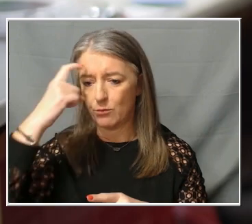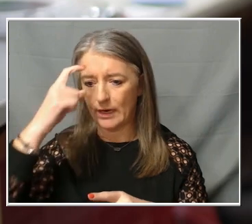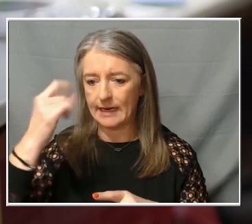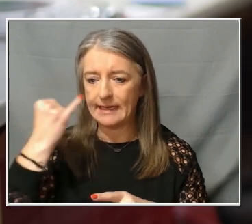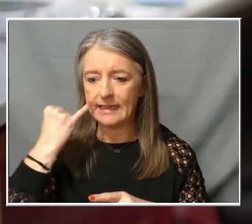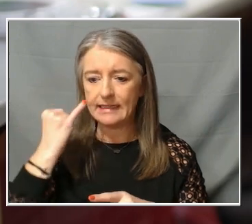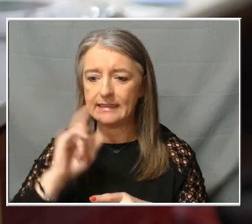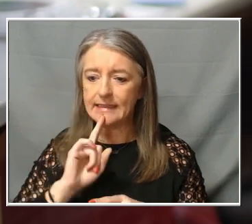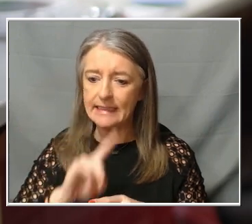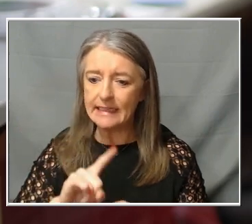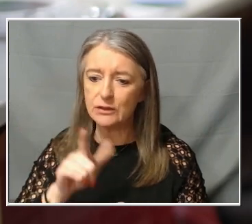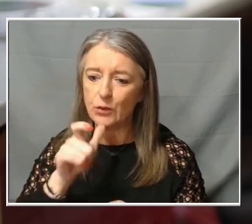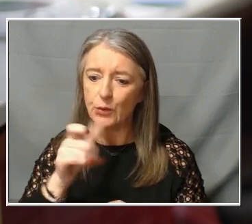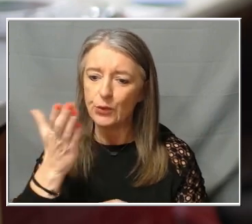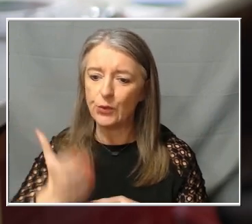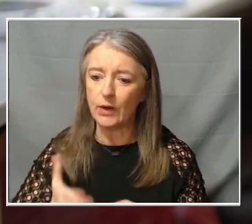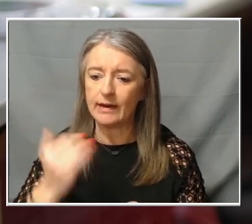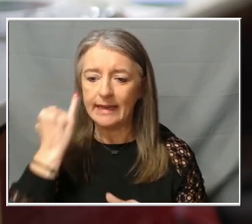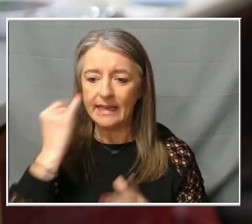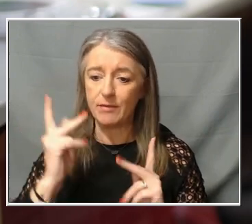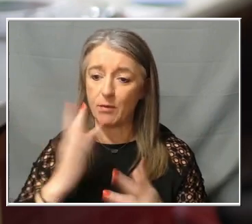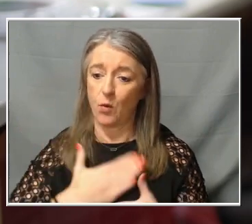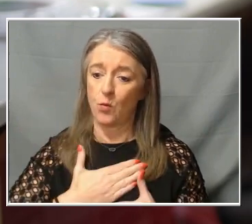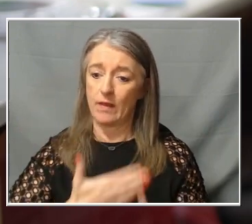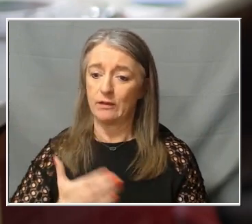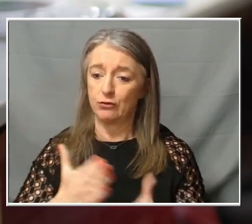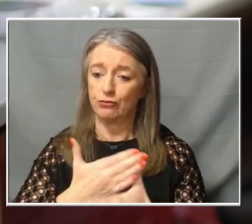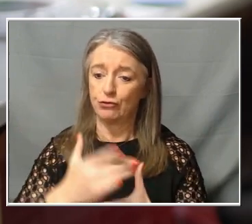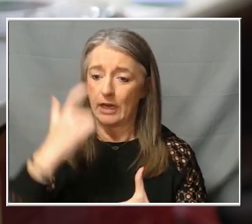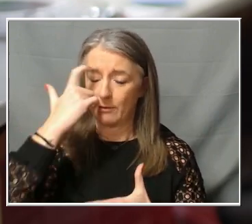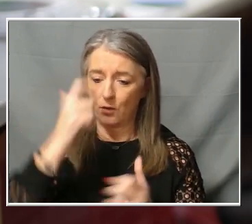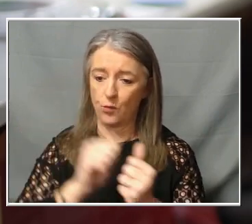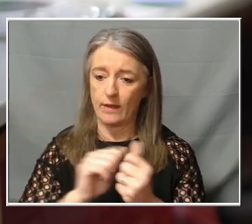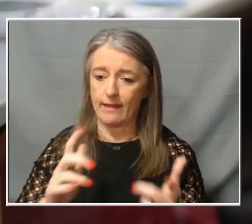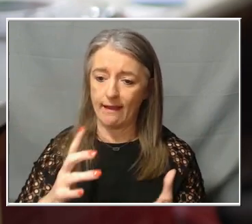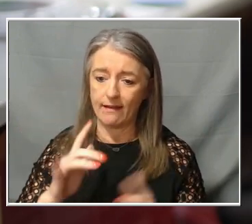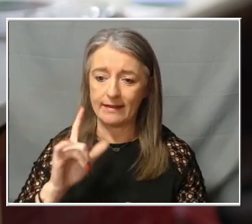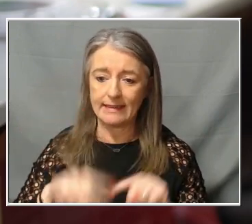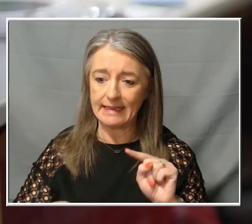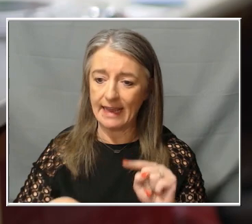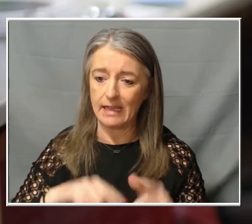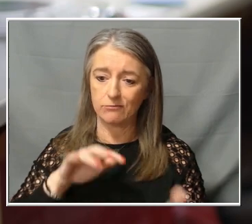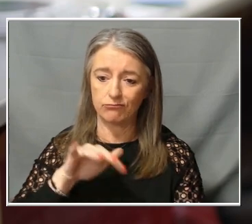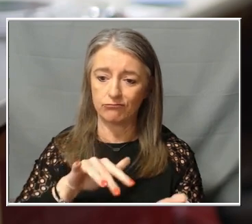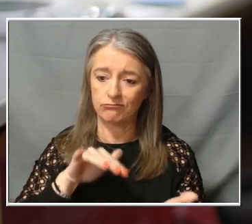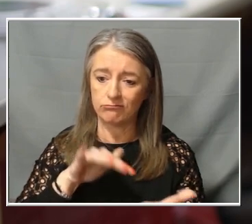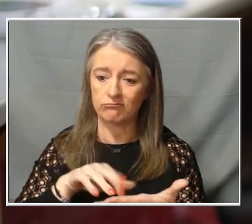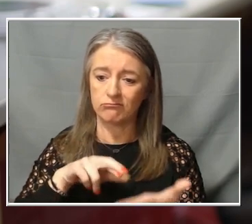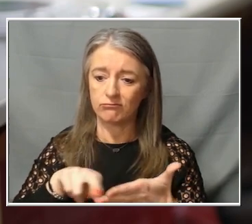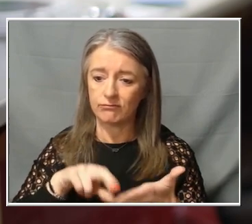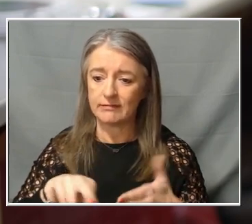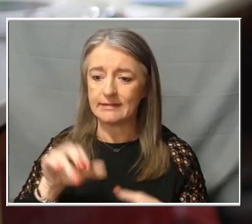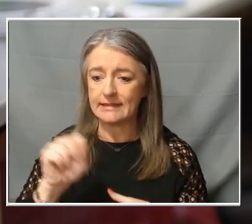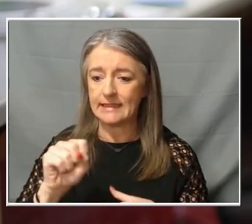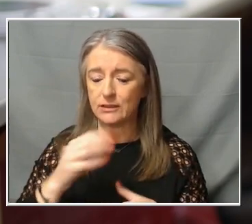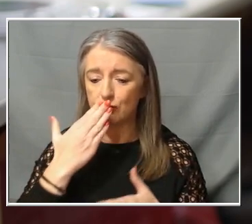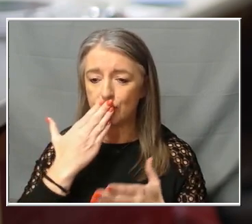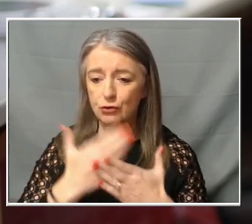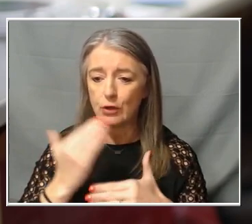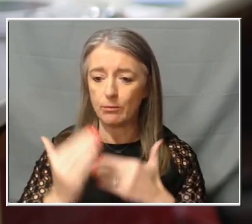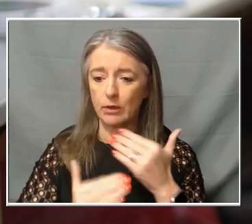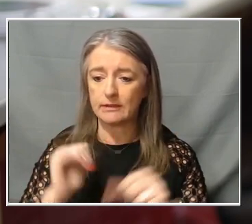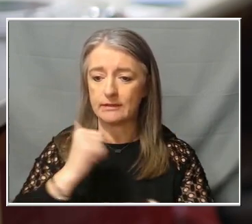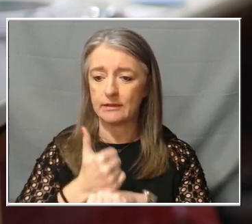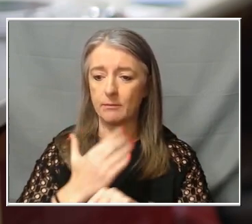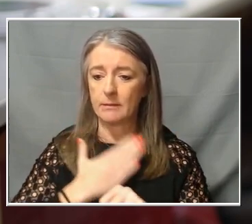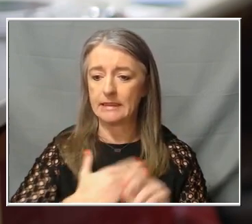are willing to share their brain, and without those things, we cannot really the work we do. So yes, there is a good process. Please reach